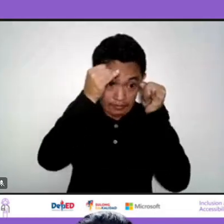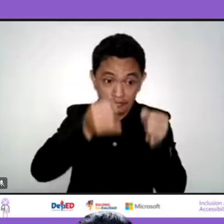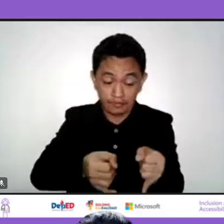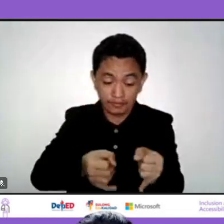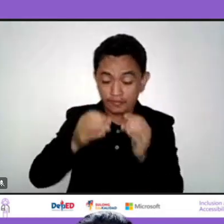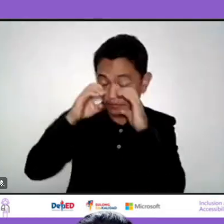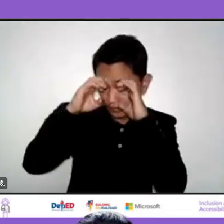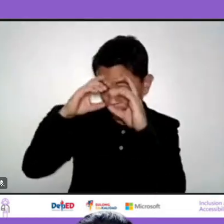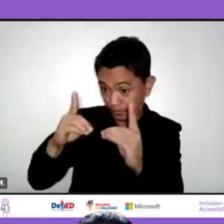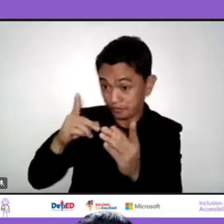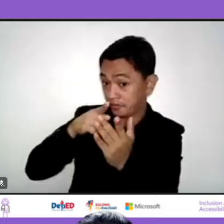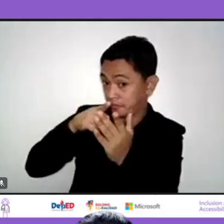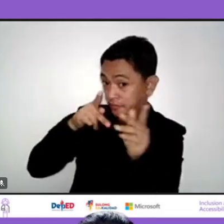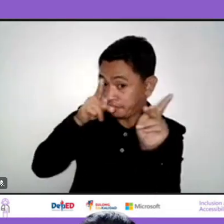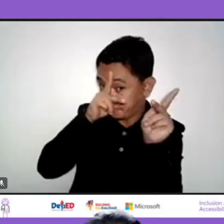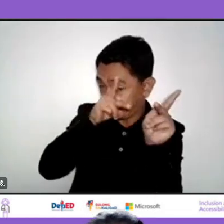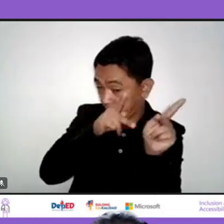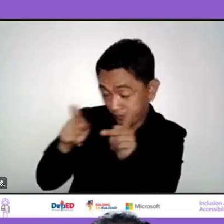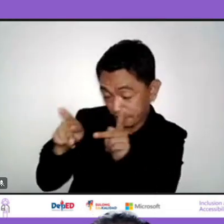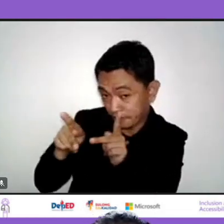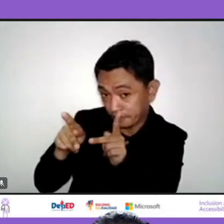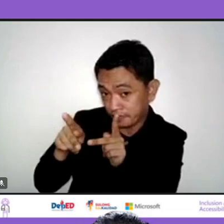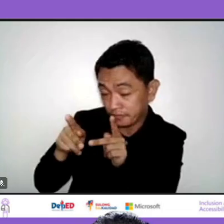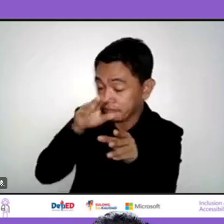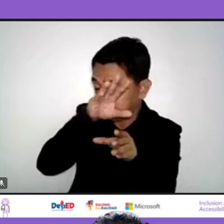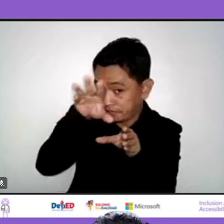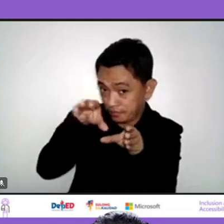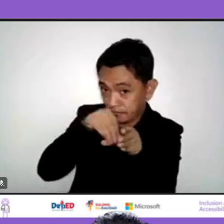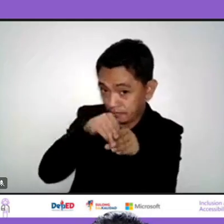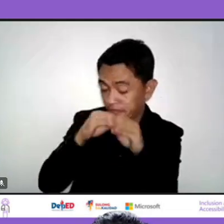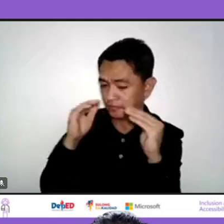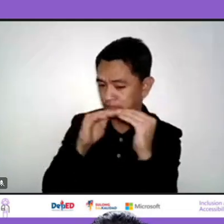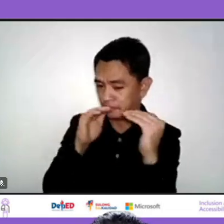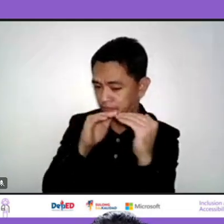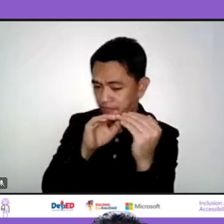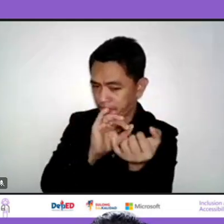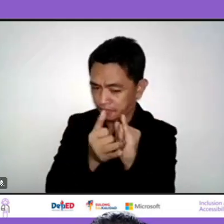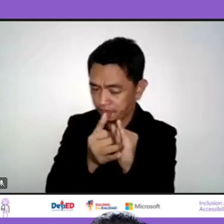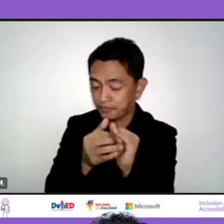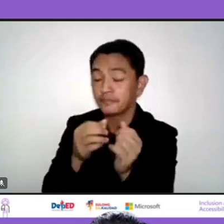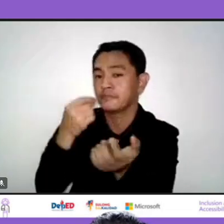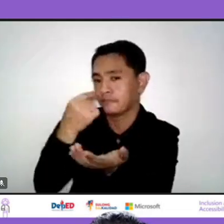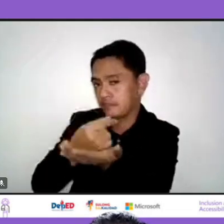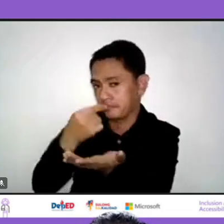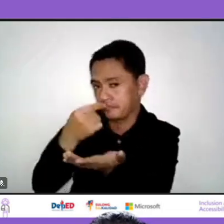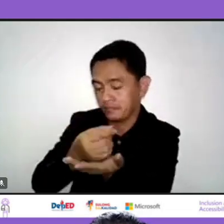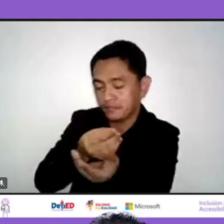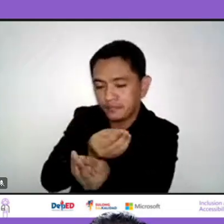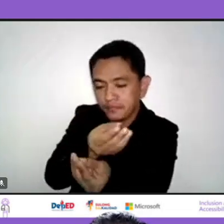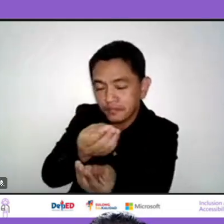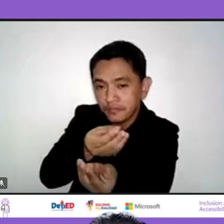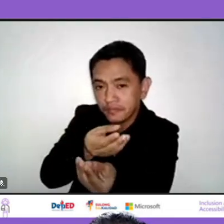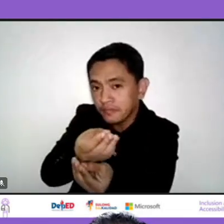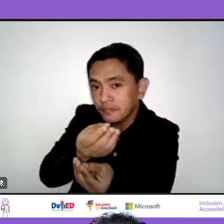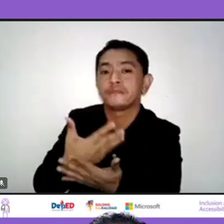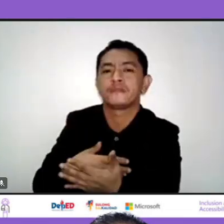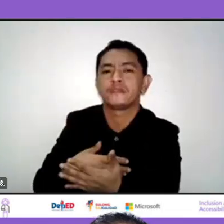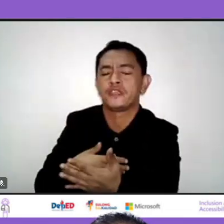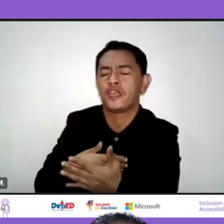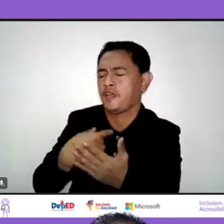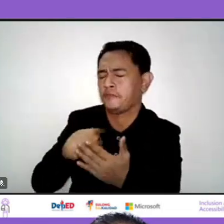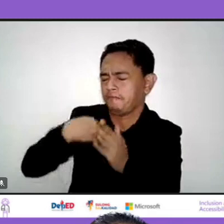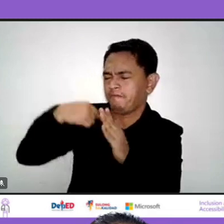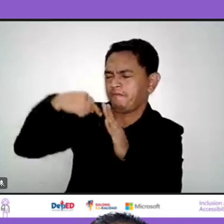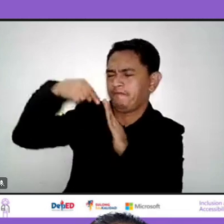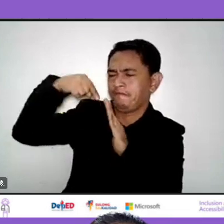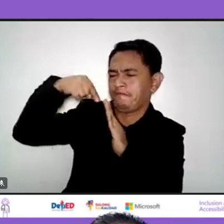programs, an IEP or an individual educational plan is done, and that includes also fair